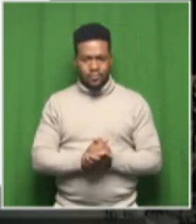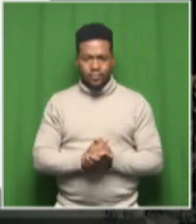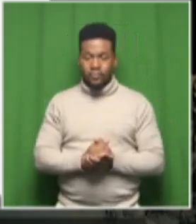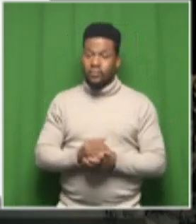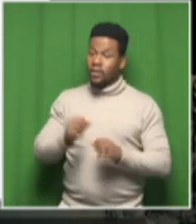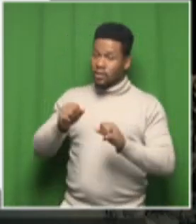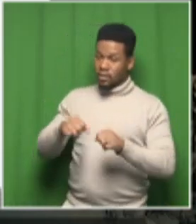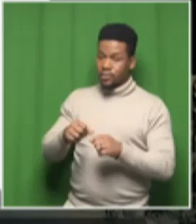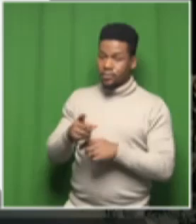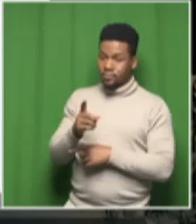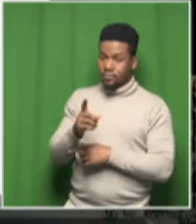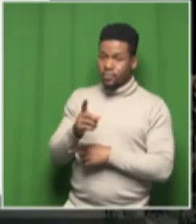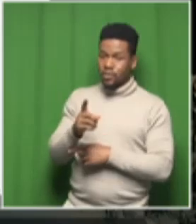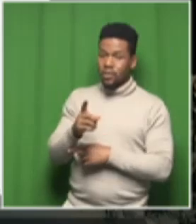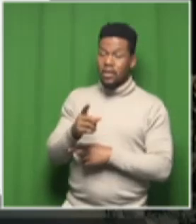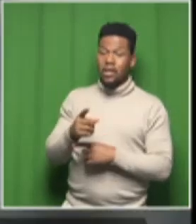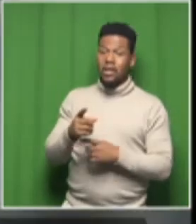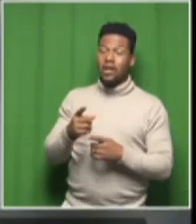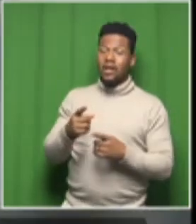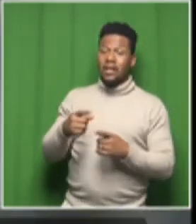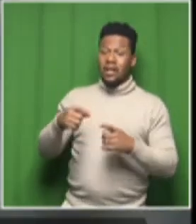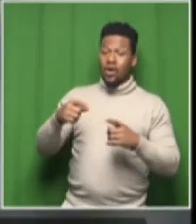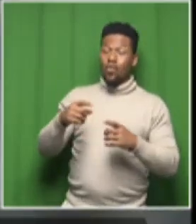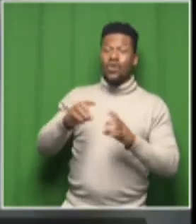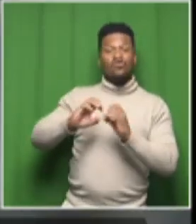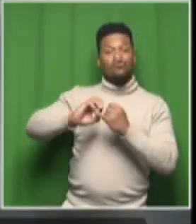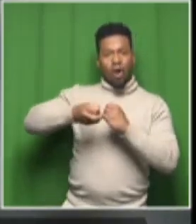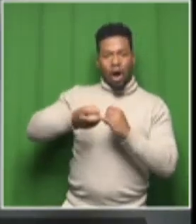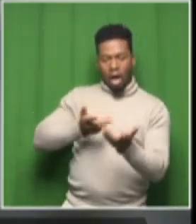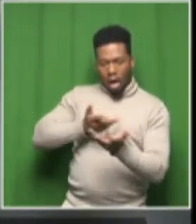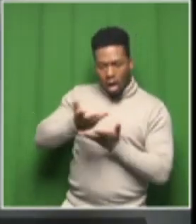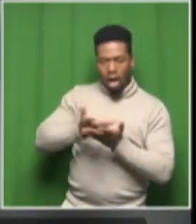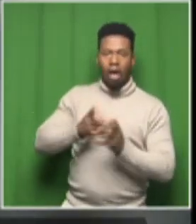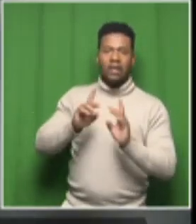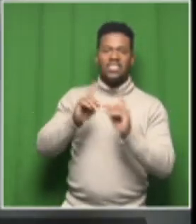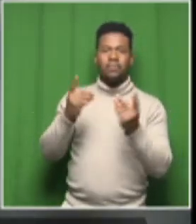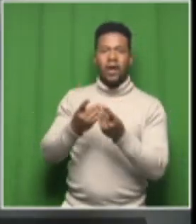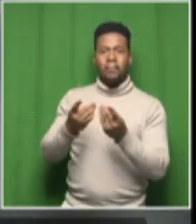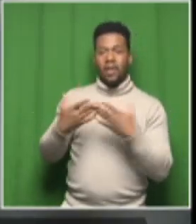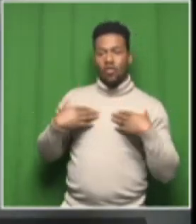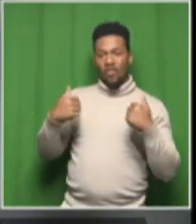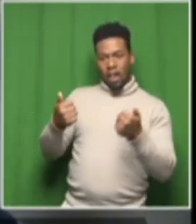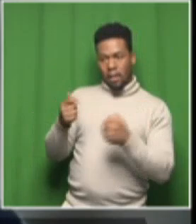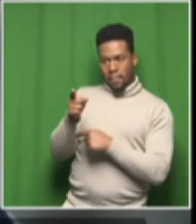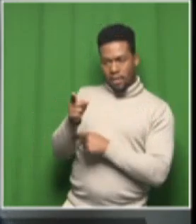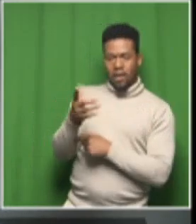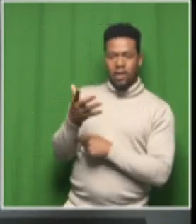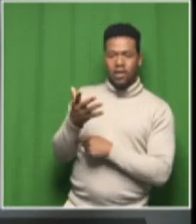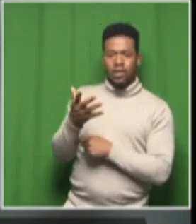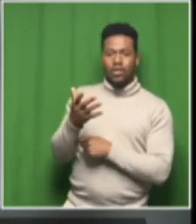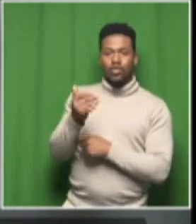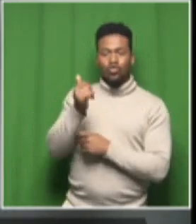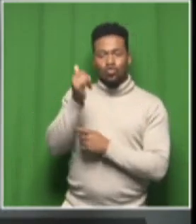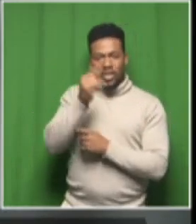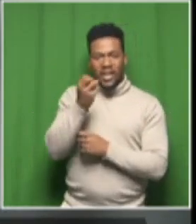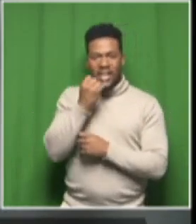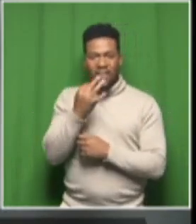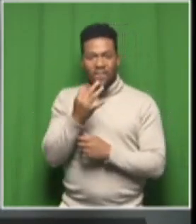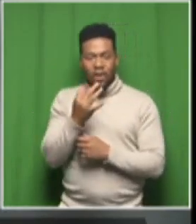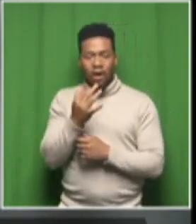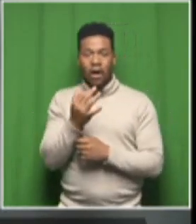Absolutely. So we've been engaging with the Department of Health, who are the custodians of the Foodstuffs, Cosmetics and Disinfectants Act in South